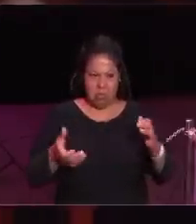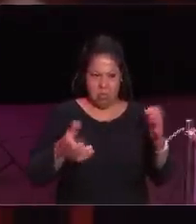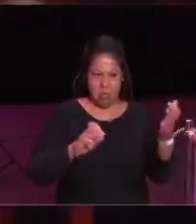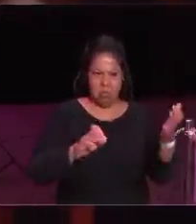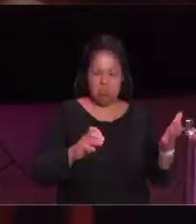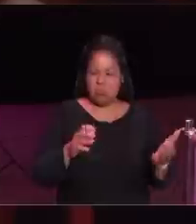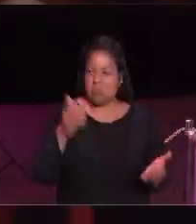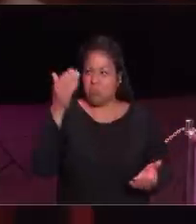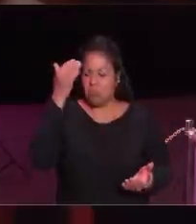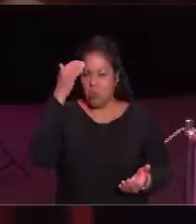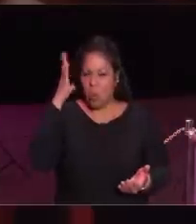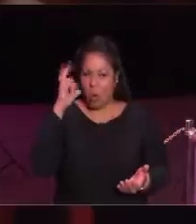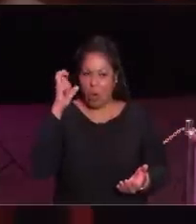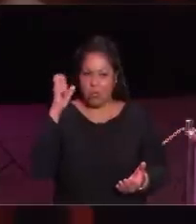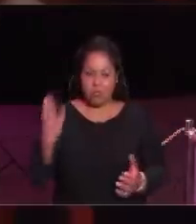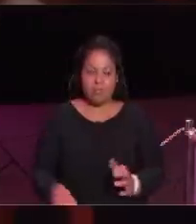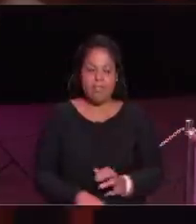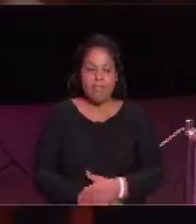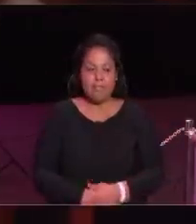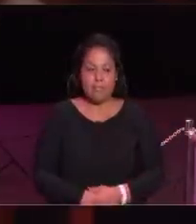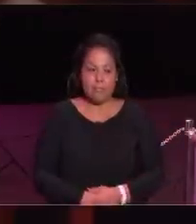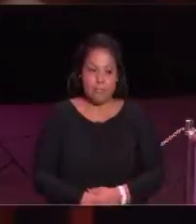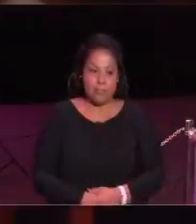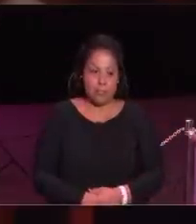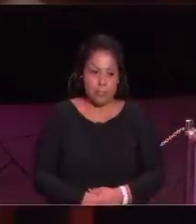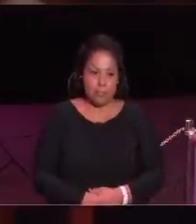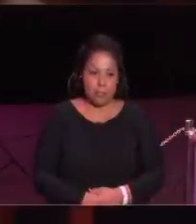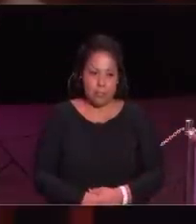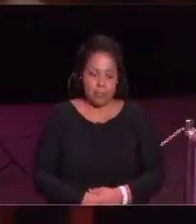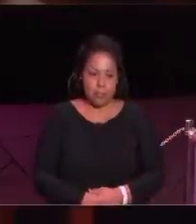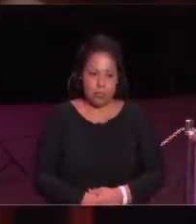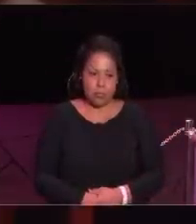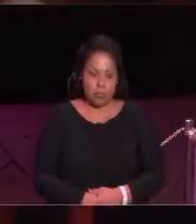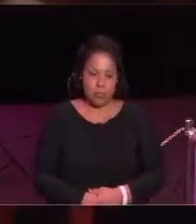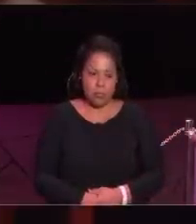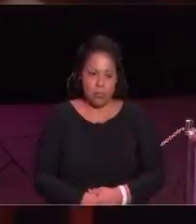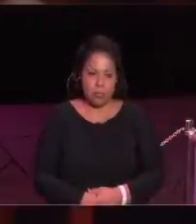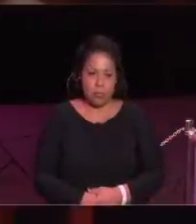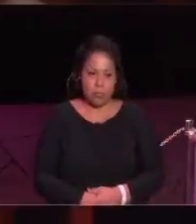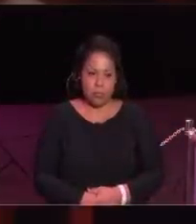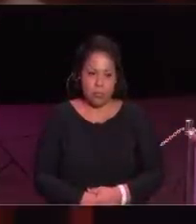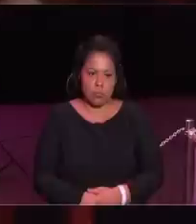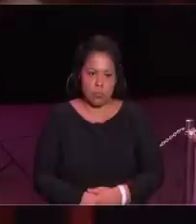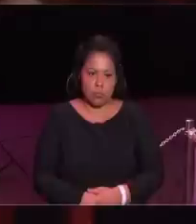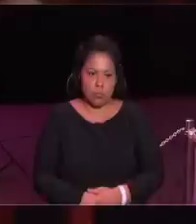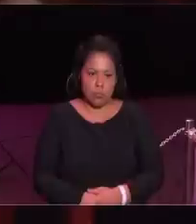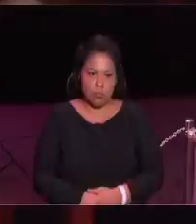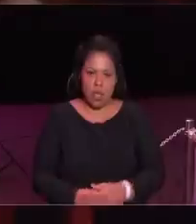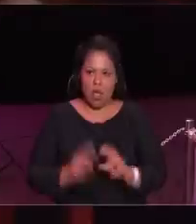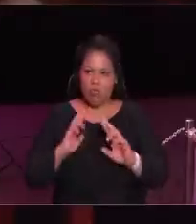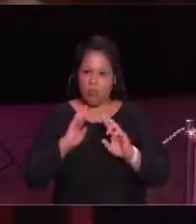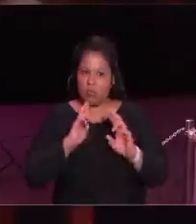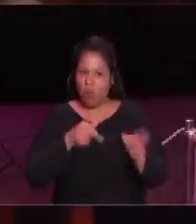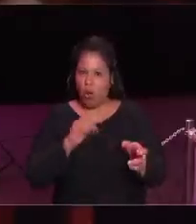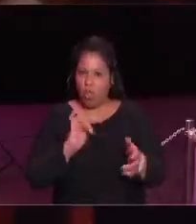de lo mal que se iba a poner las cosas. Reports that brought at times